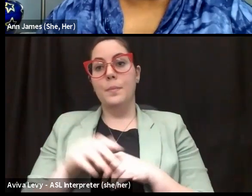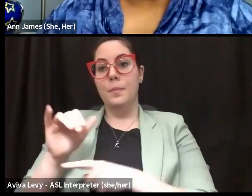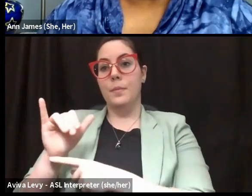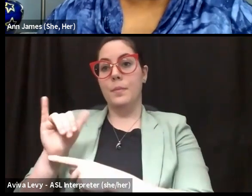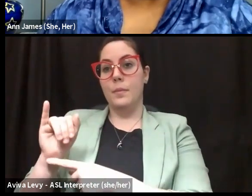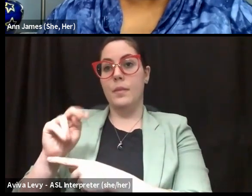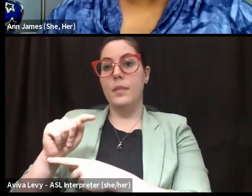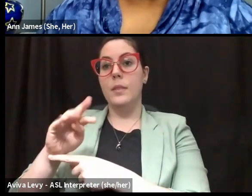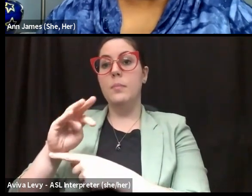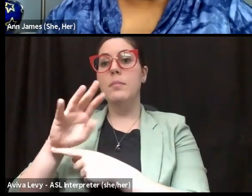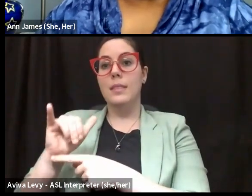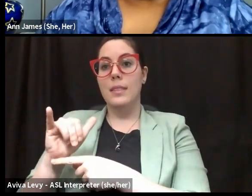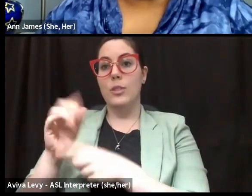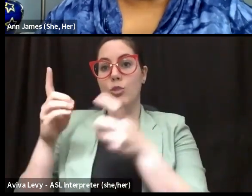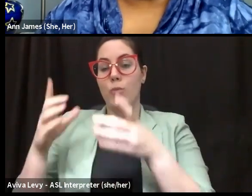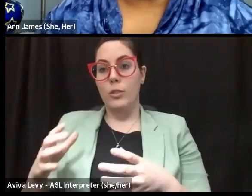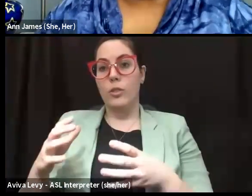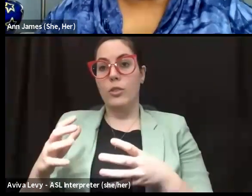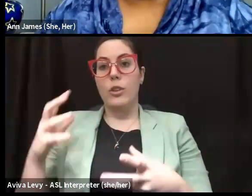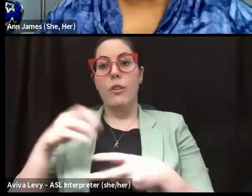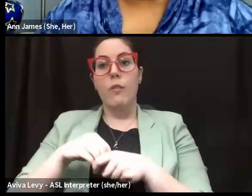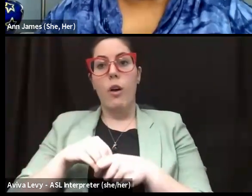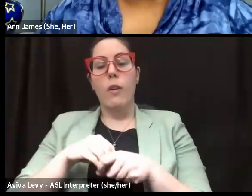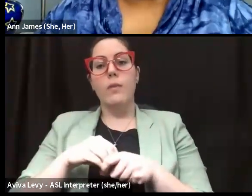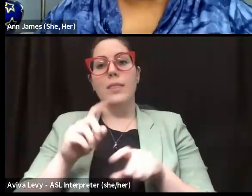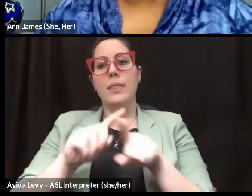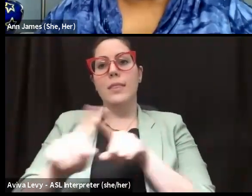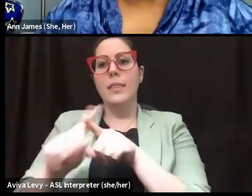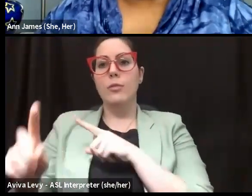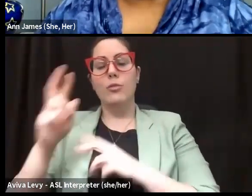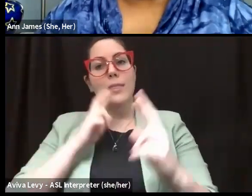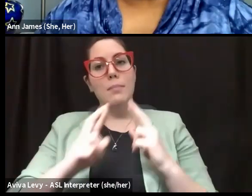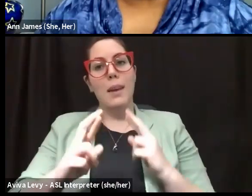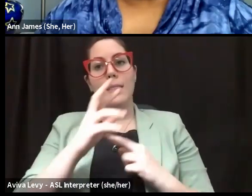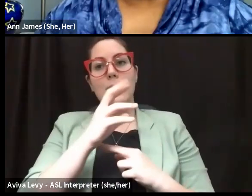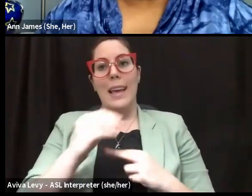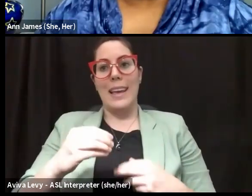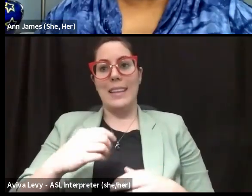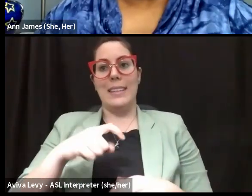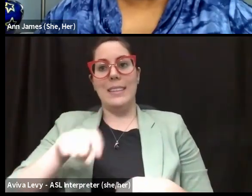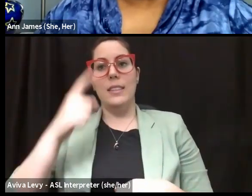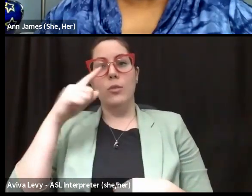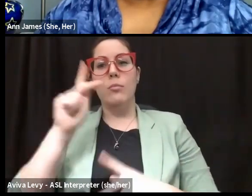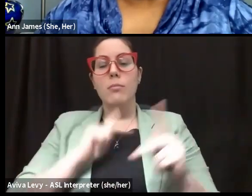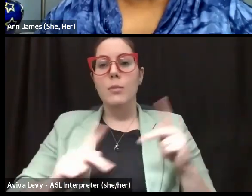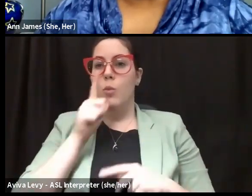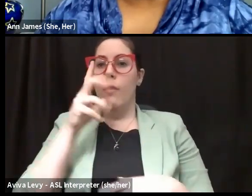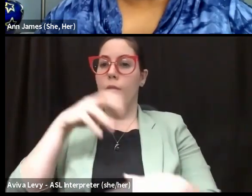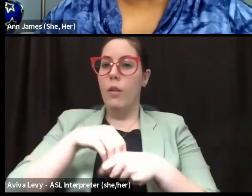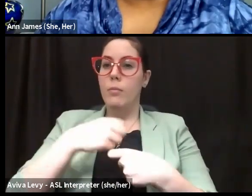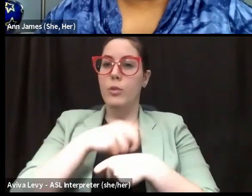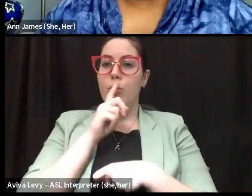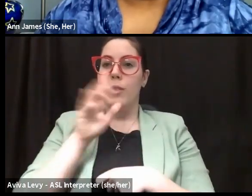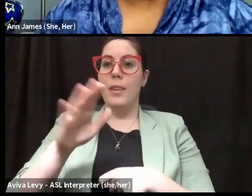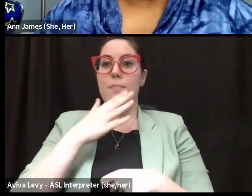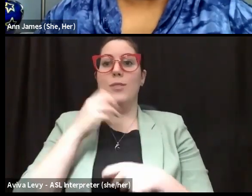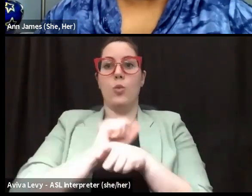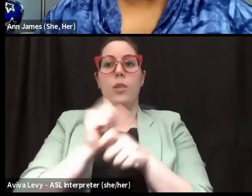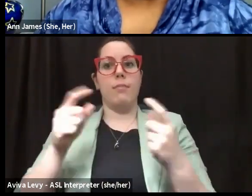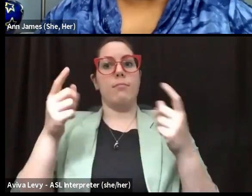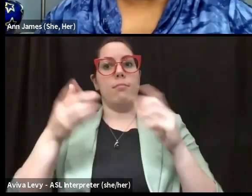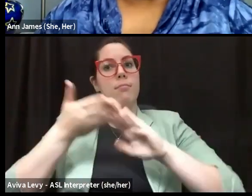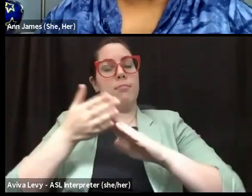boundaries, integrity, and needs of the actors involved so that they can do their best work enthusiastically. And we also want to acknowledge